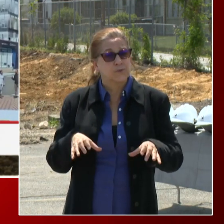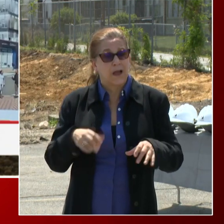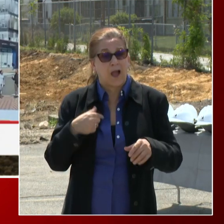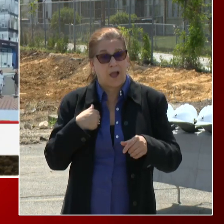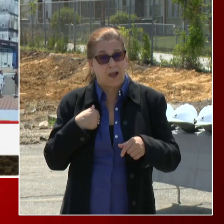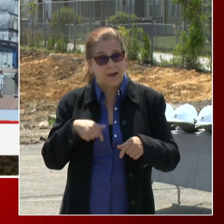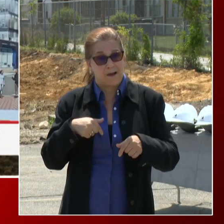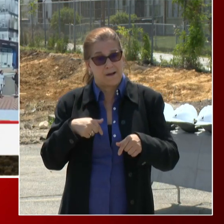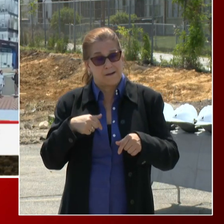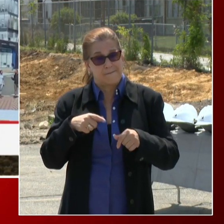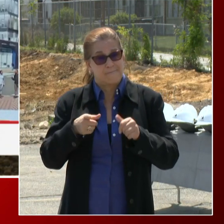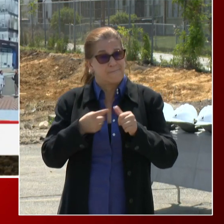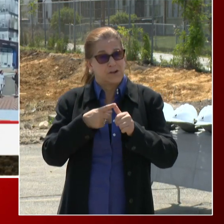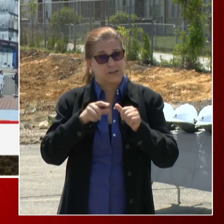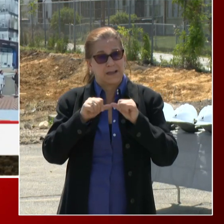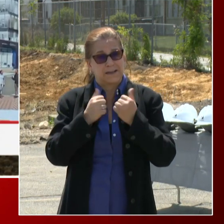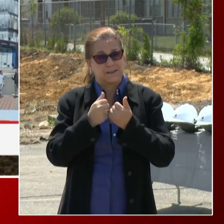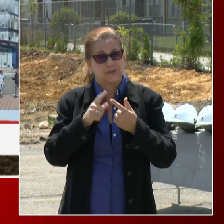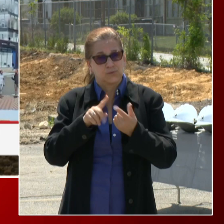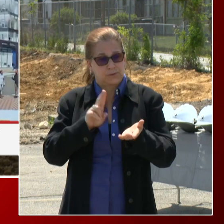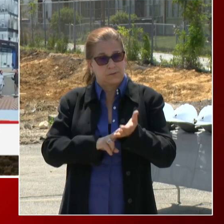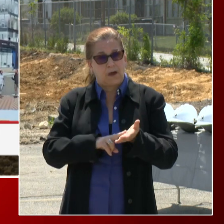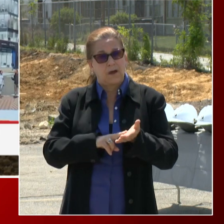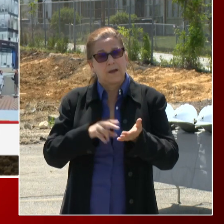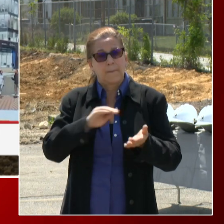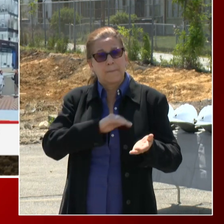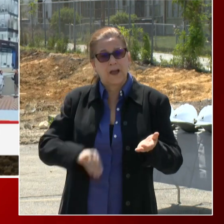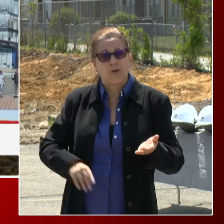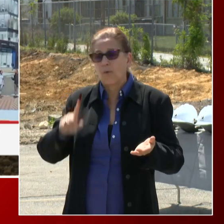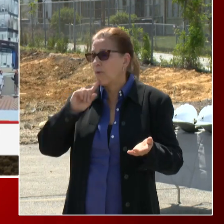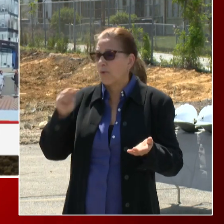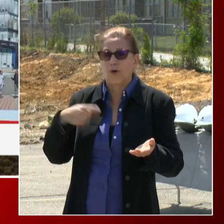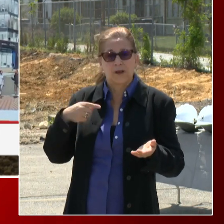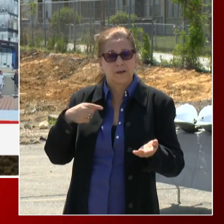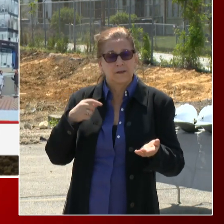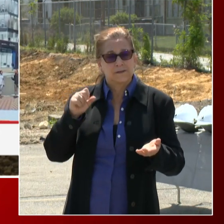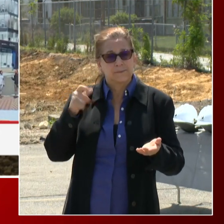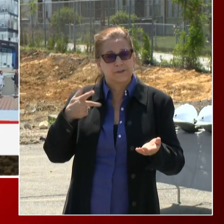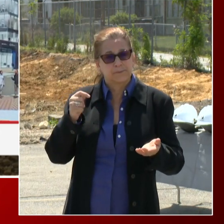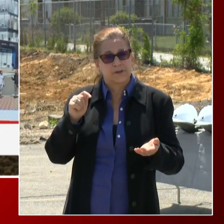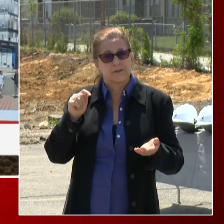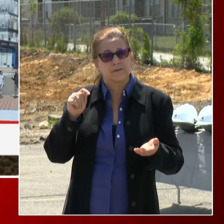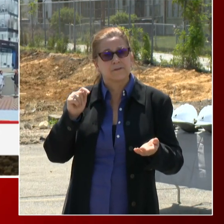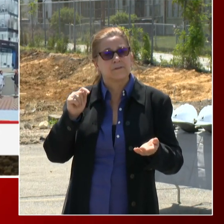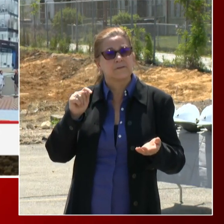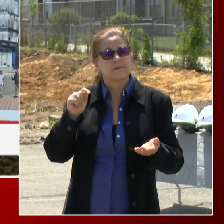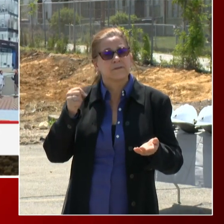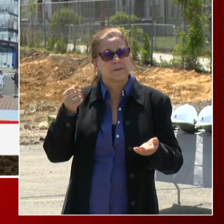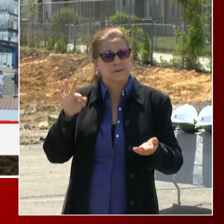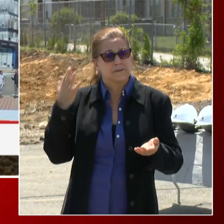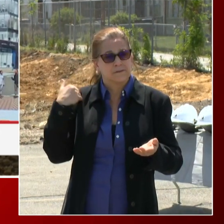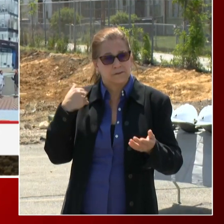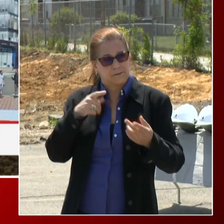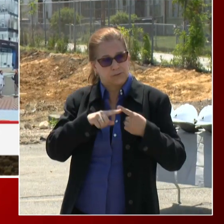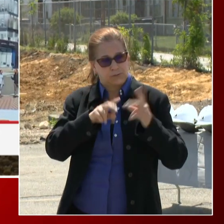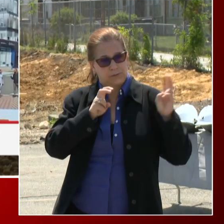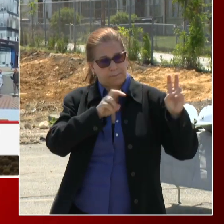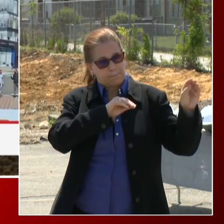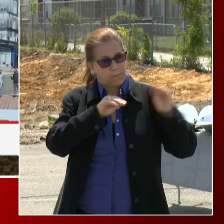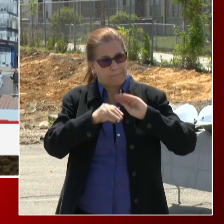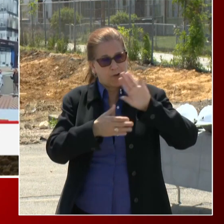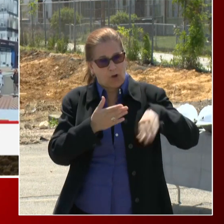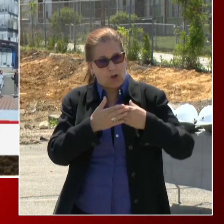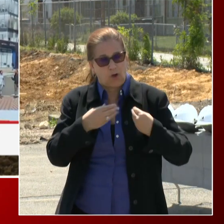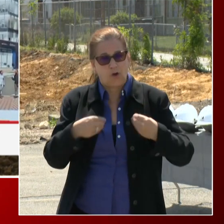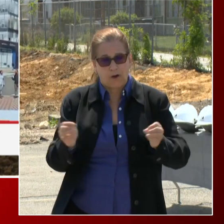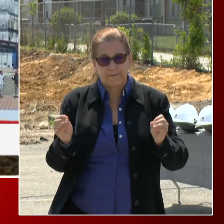mayoral order in September of 2019 to move its headquarters to the Northeast Heights community right here in Ward 7.